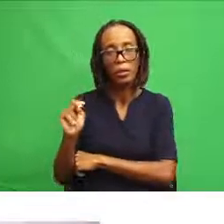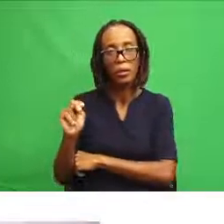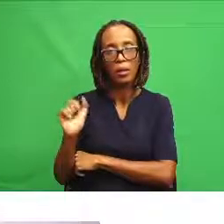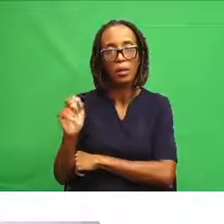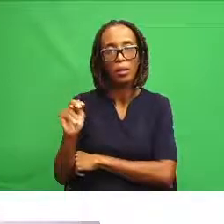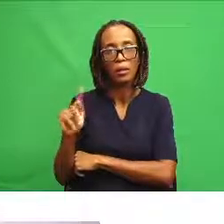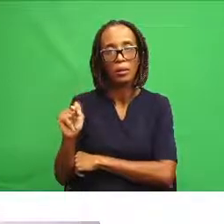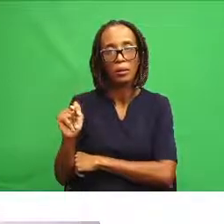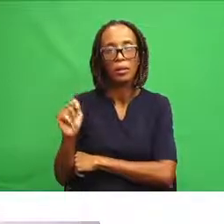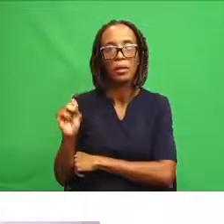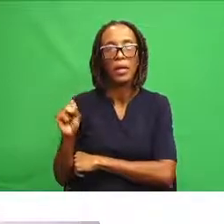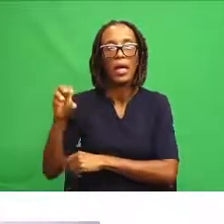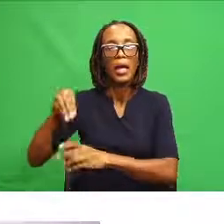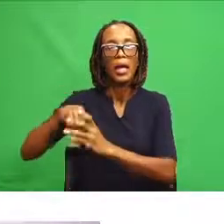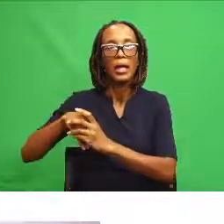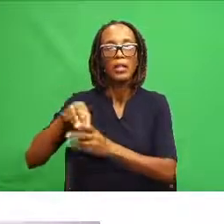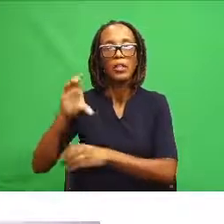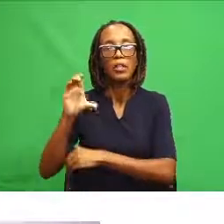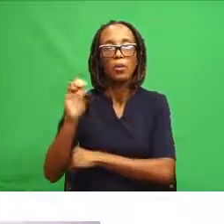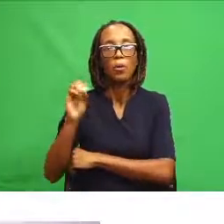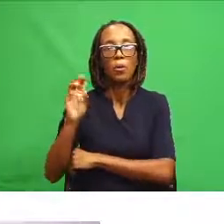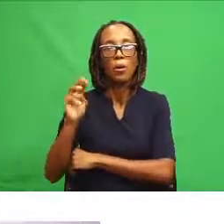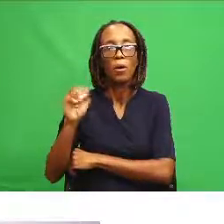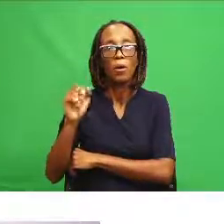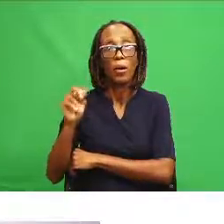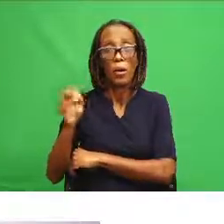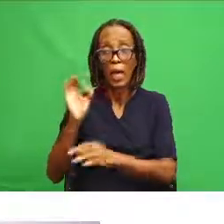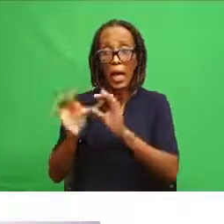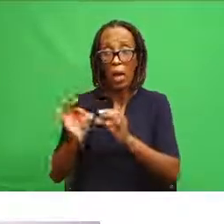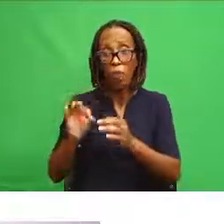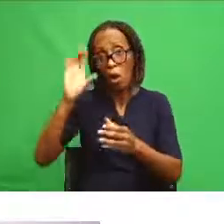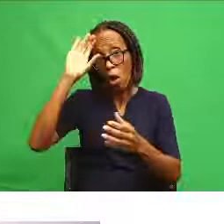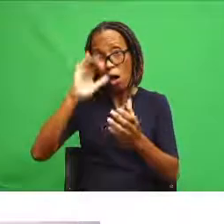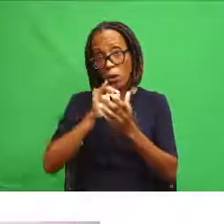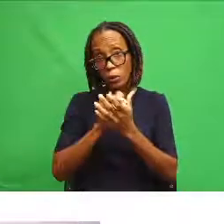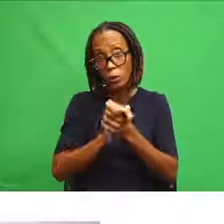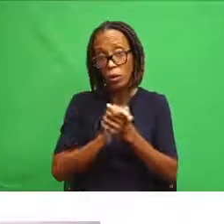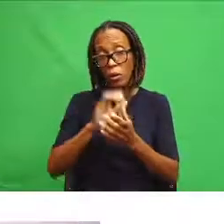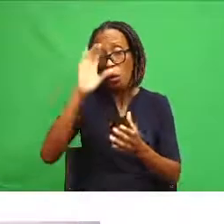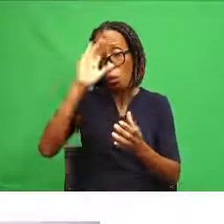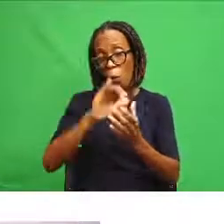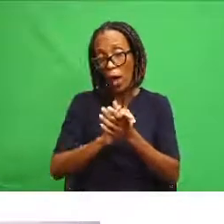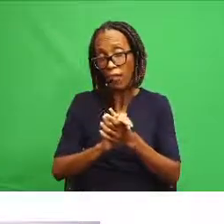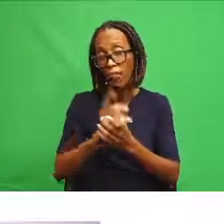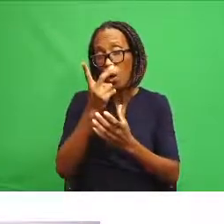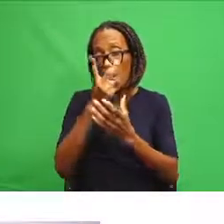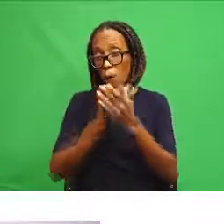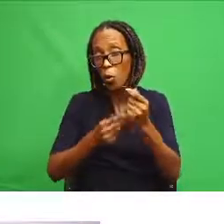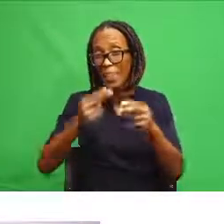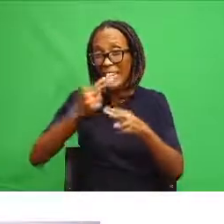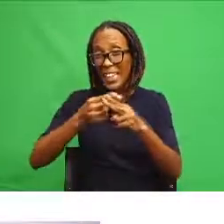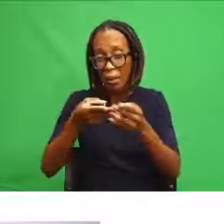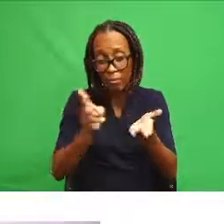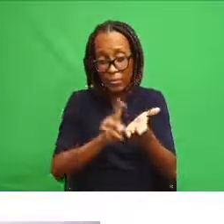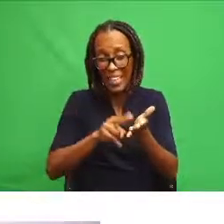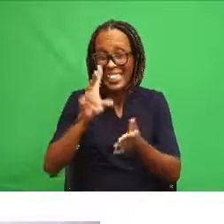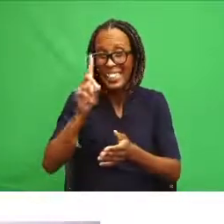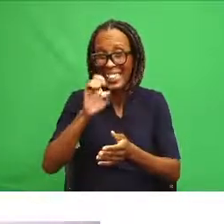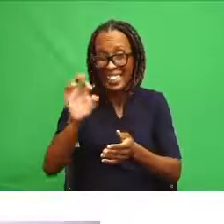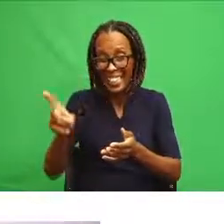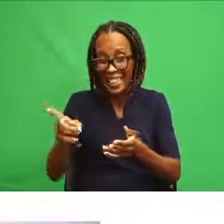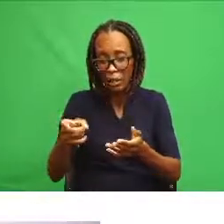If both you and your spouse's name are on the deed, and the deed speaks to joint tenancy, that